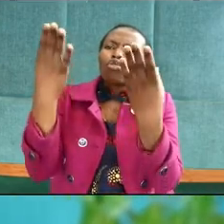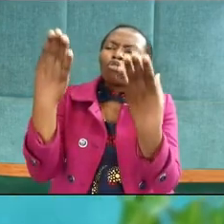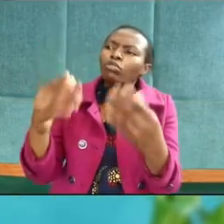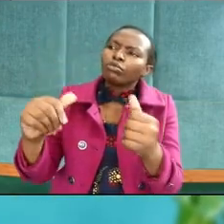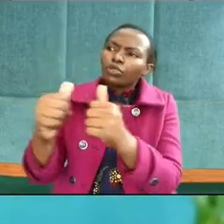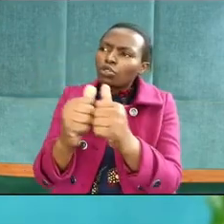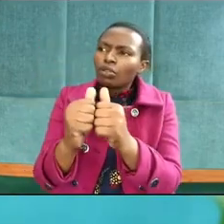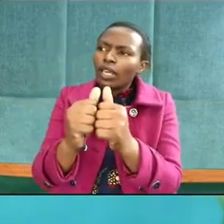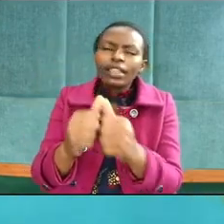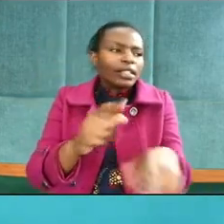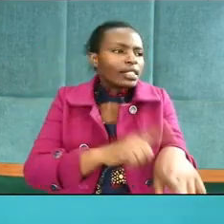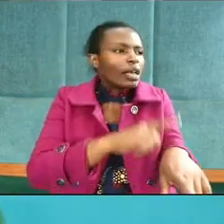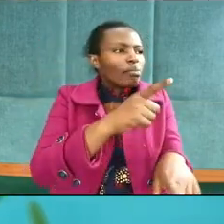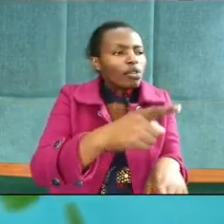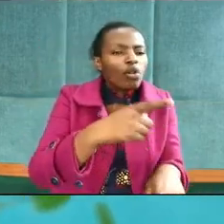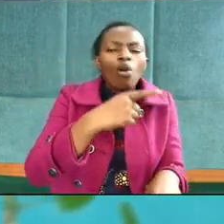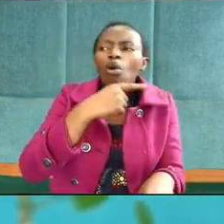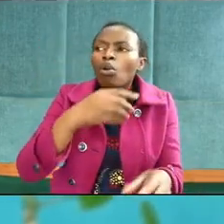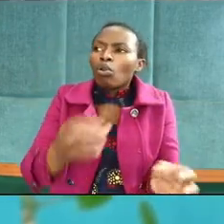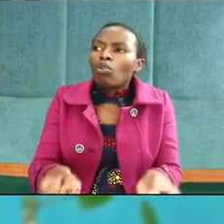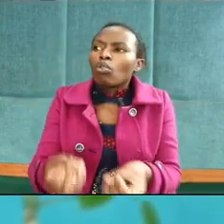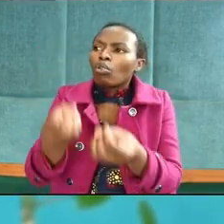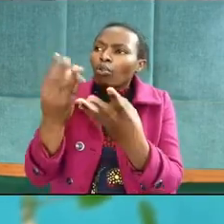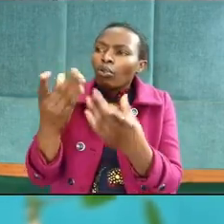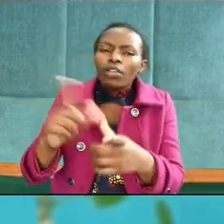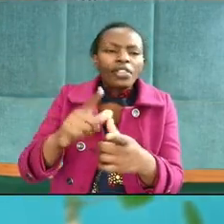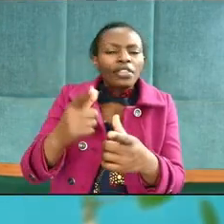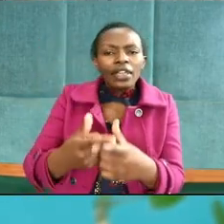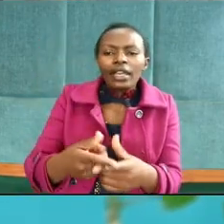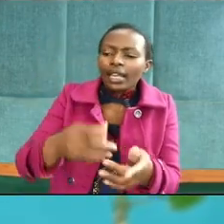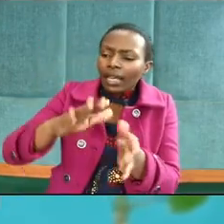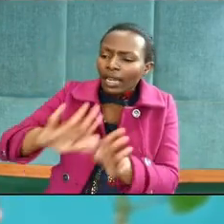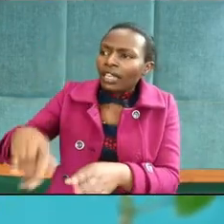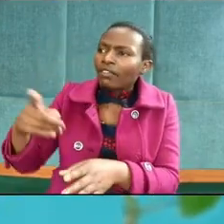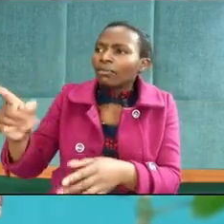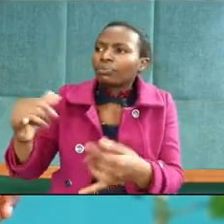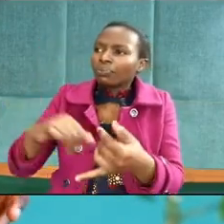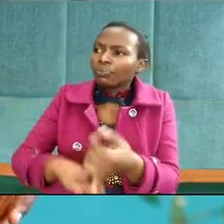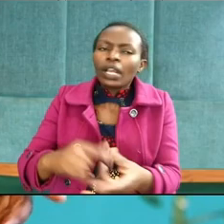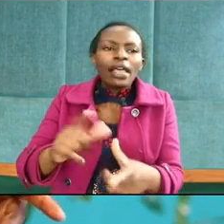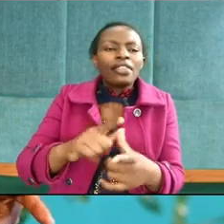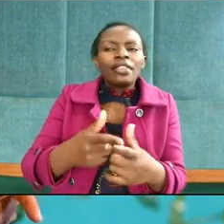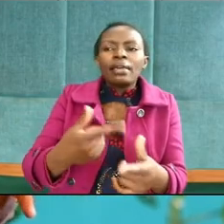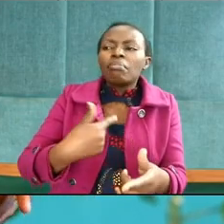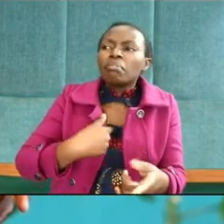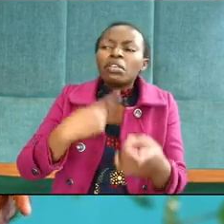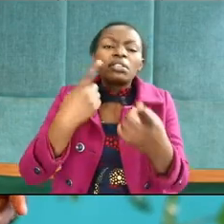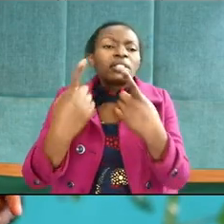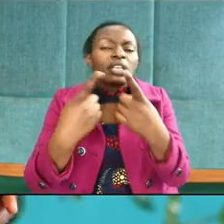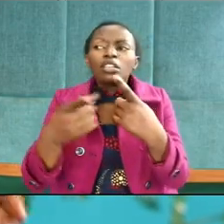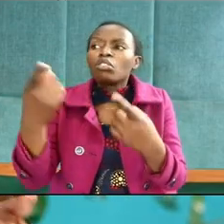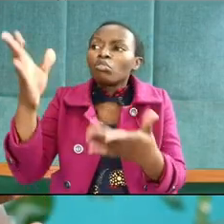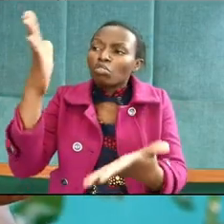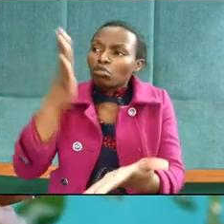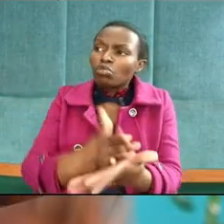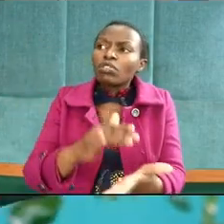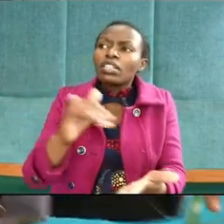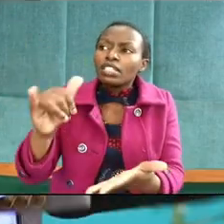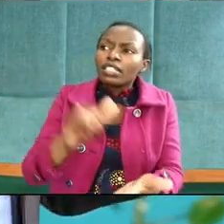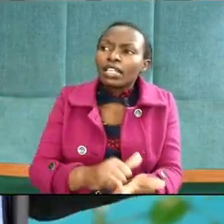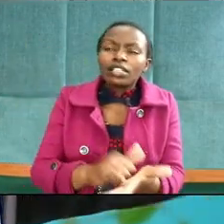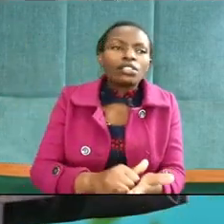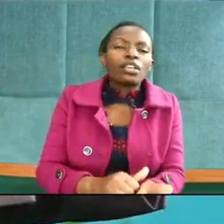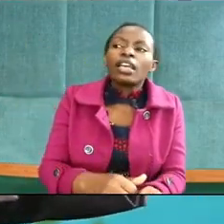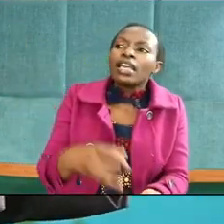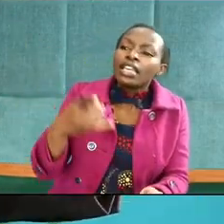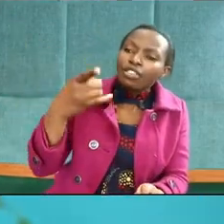to develop higher than the other, you know, let me tell you the truth. The truth is, your